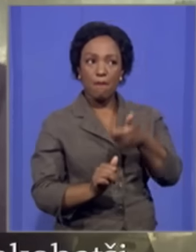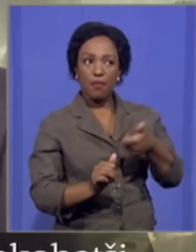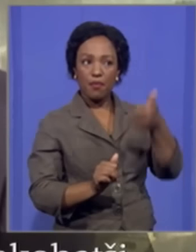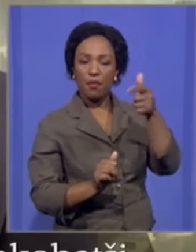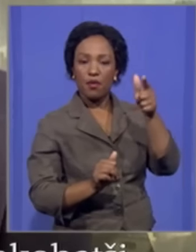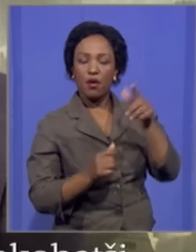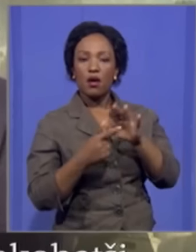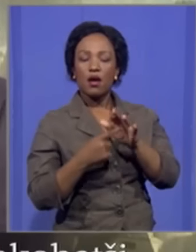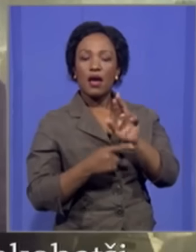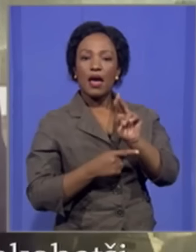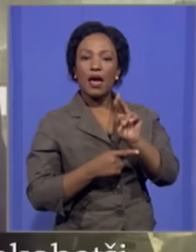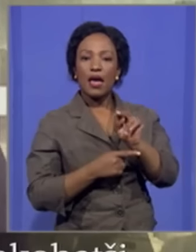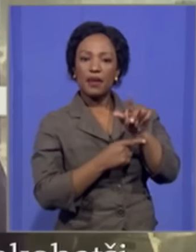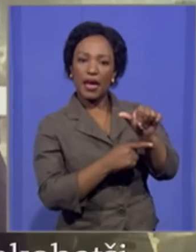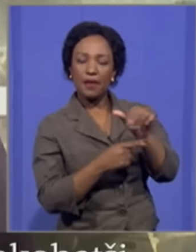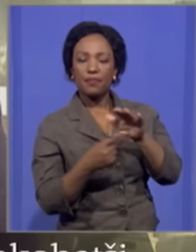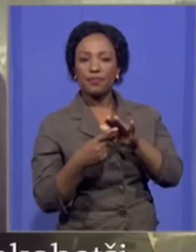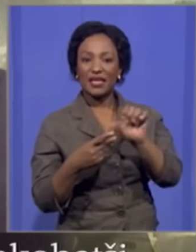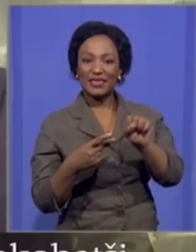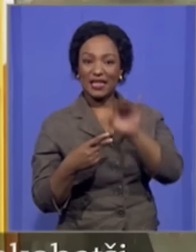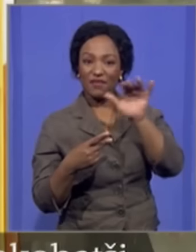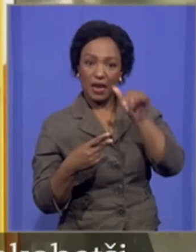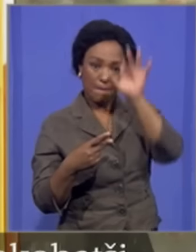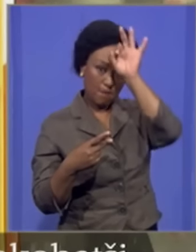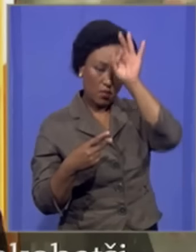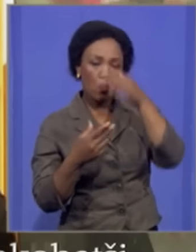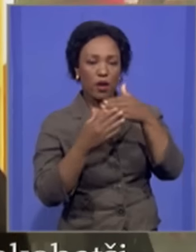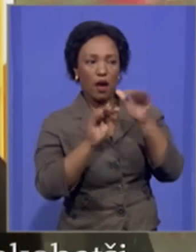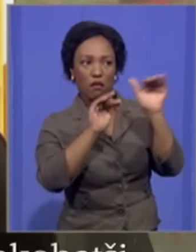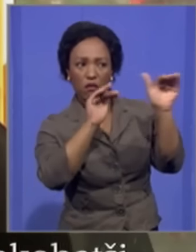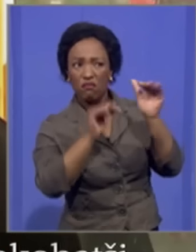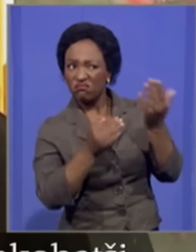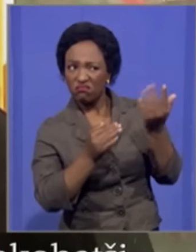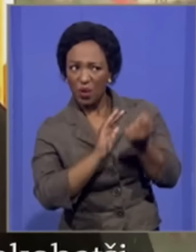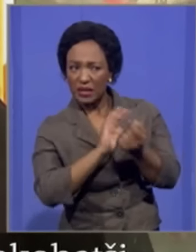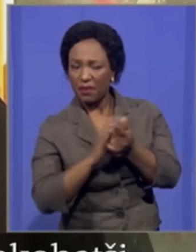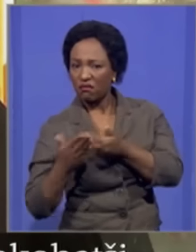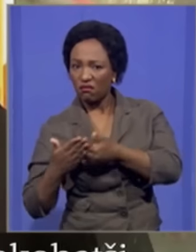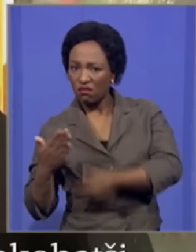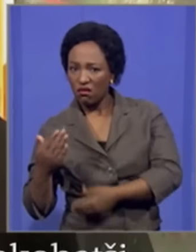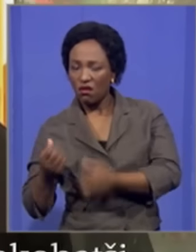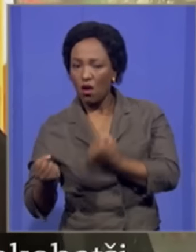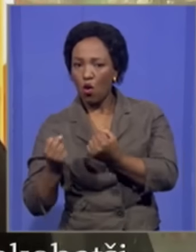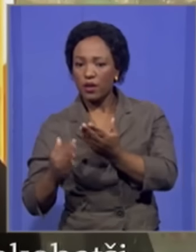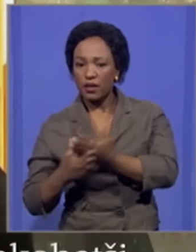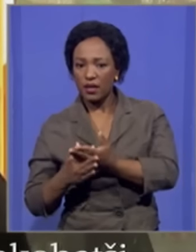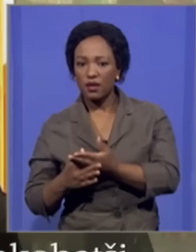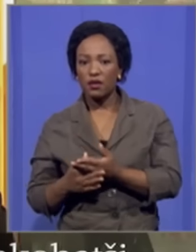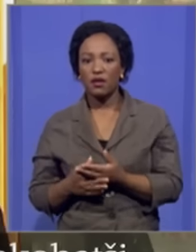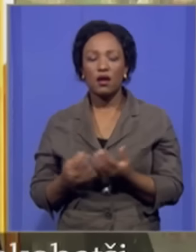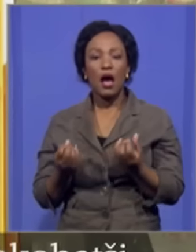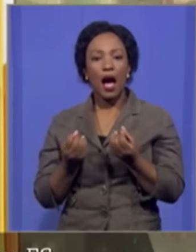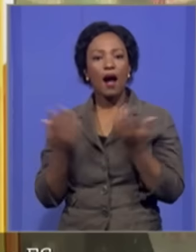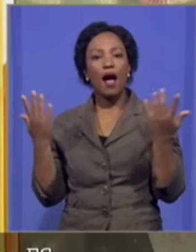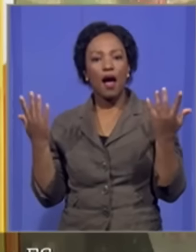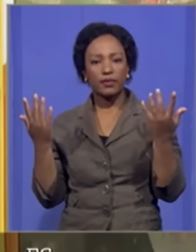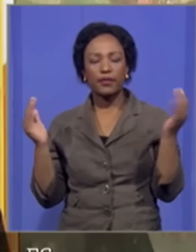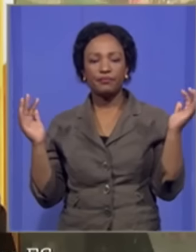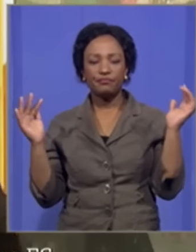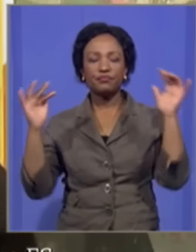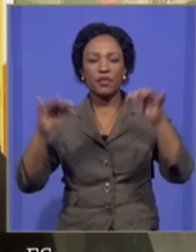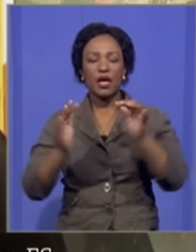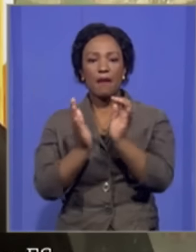NPA and the South African Police Services. Hangata re na le dikopano mona selo sena se a hlaha sa commissioner